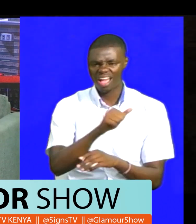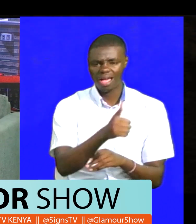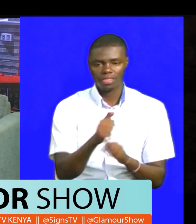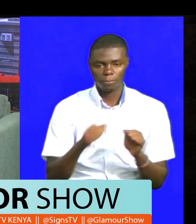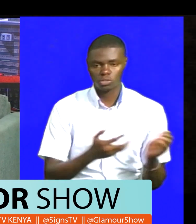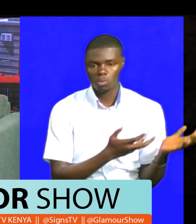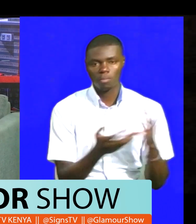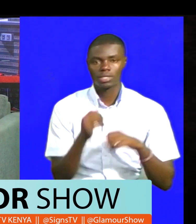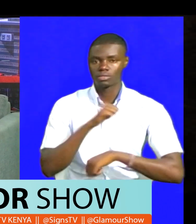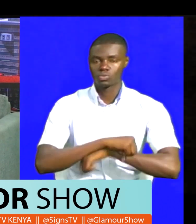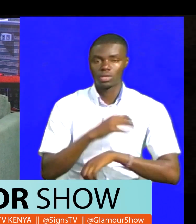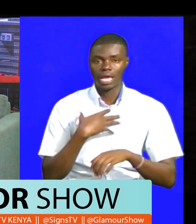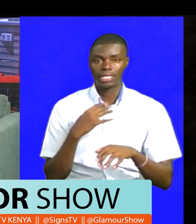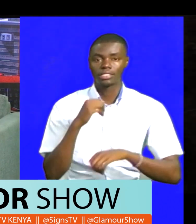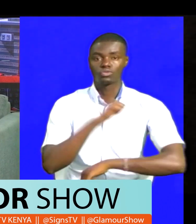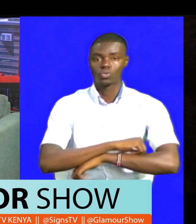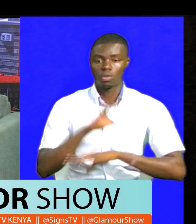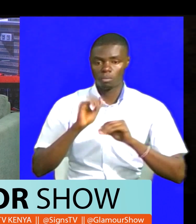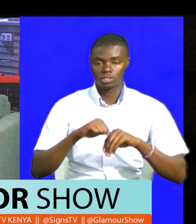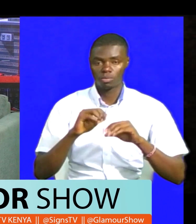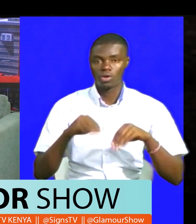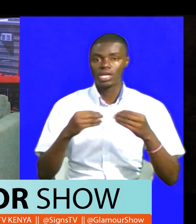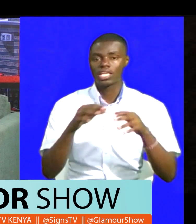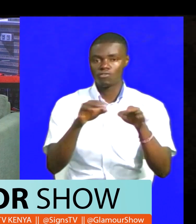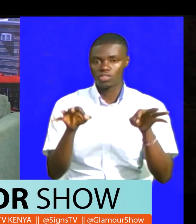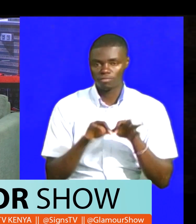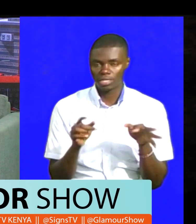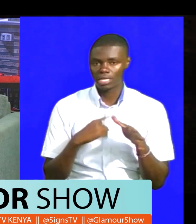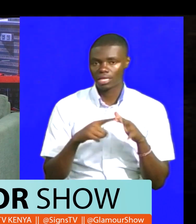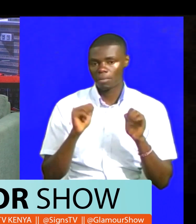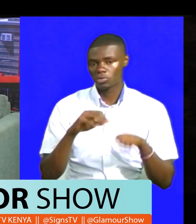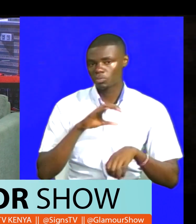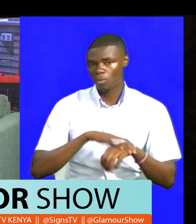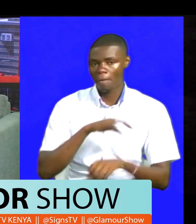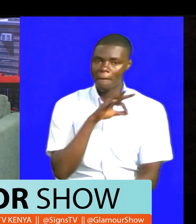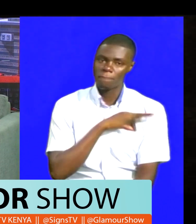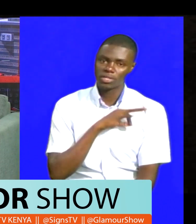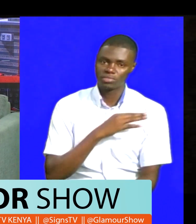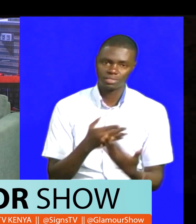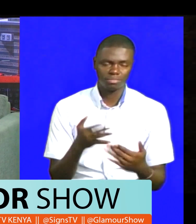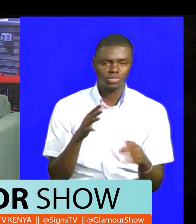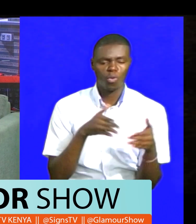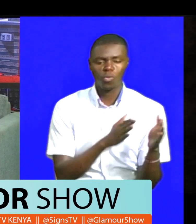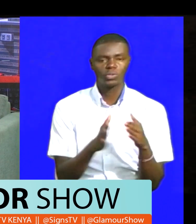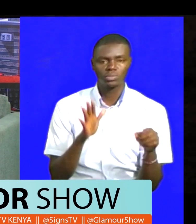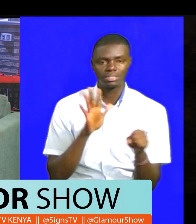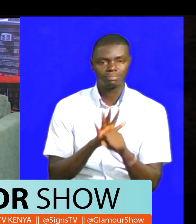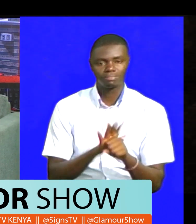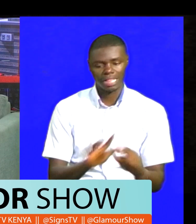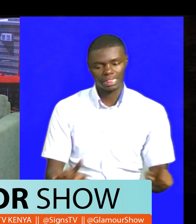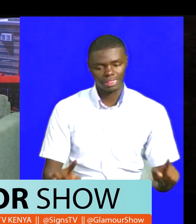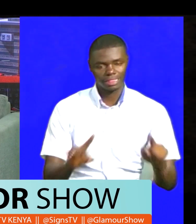the school and the school can give you the ground, and from there you can earn something. I mean, it's a lot. That's what I can